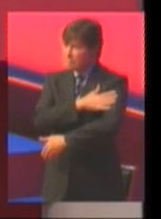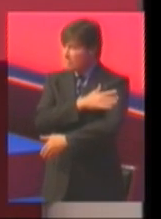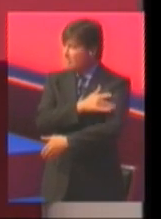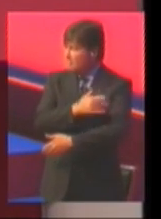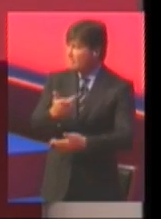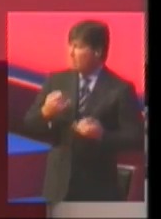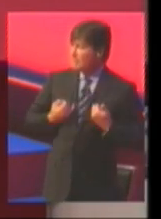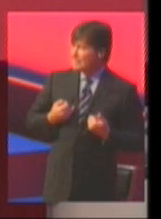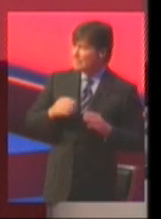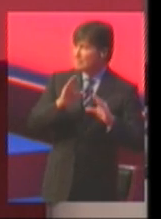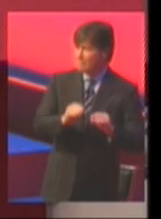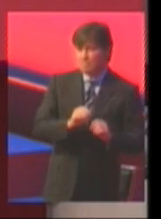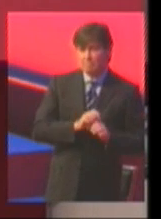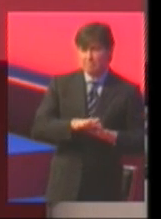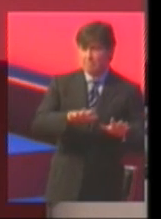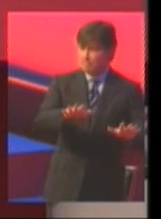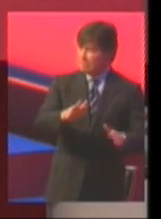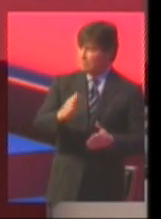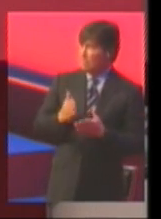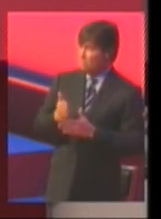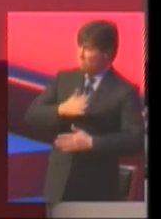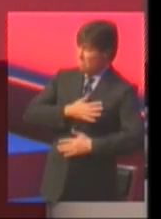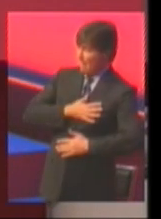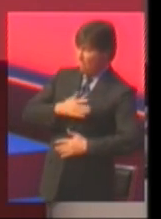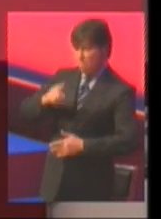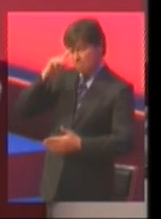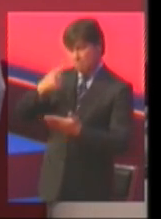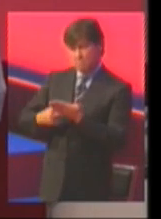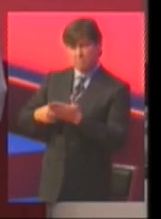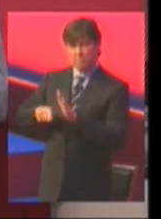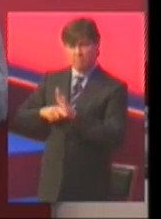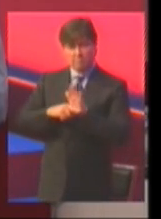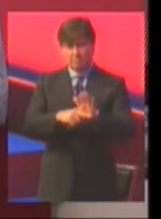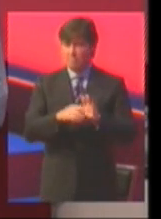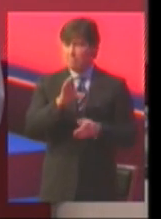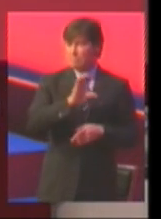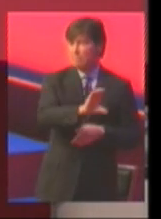policies, the priorities, and yes, the principles of this Labour Party.